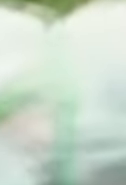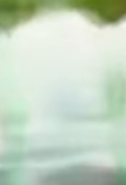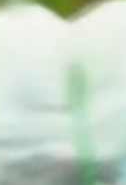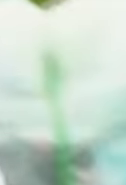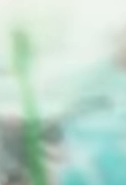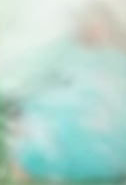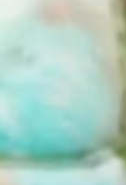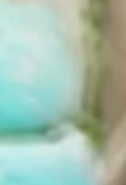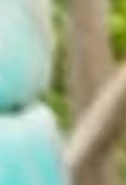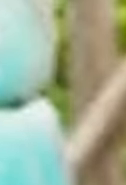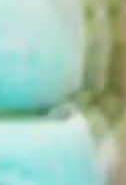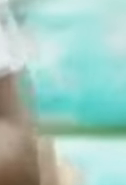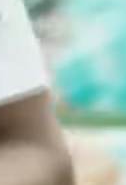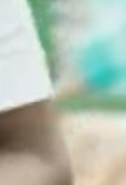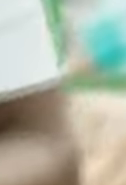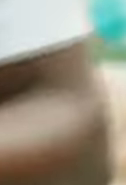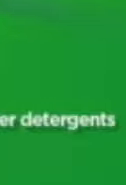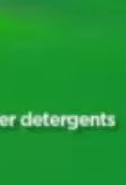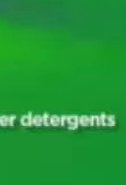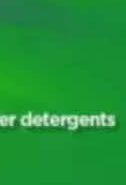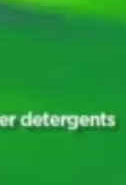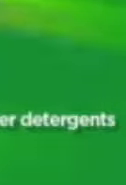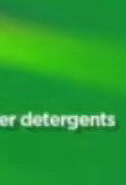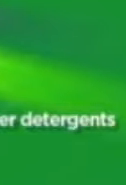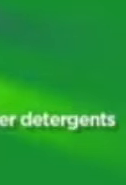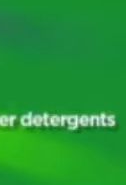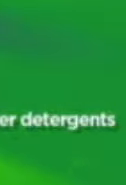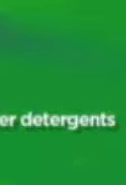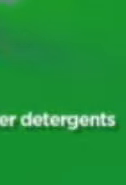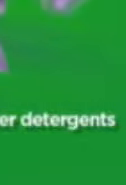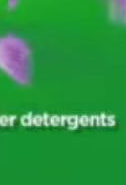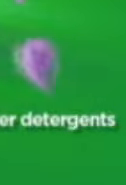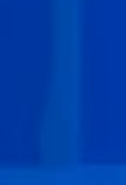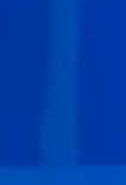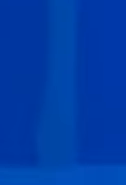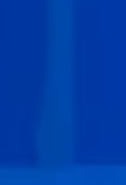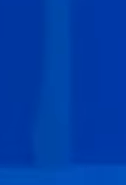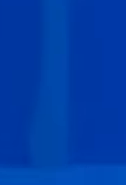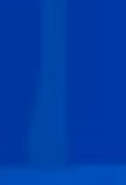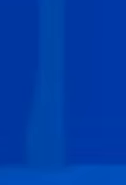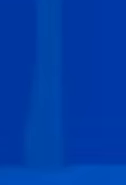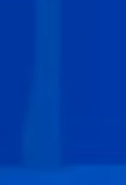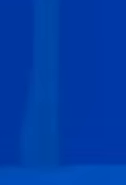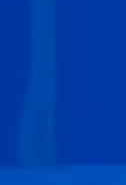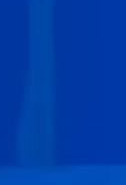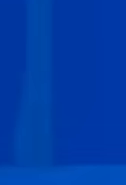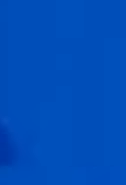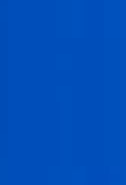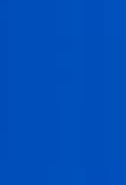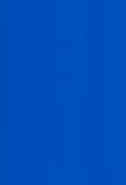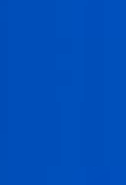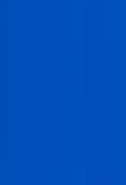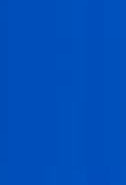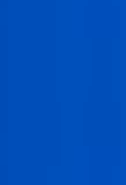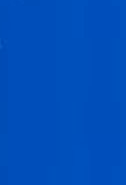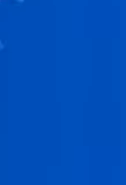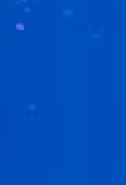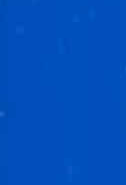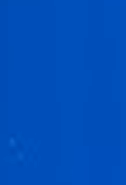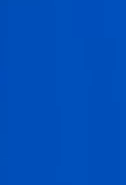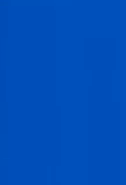na otherwise, nikarudia Ariel. Ariel, usafi bora kwa mwisho mmoja tu. Usiachwe nyuma. Join us at the Standard